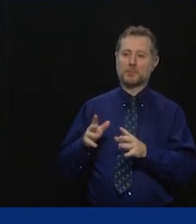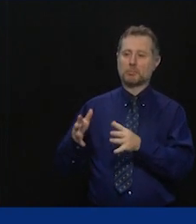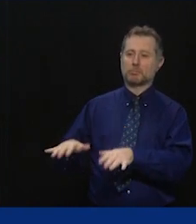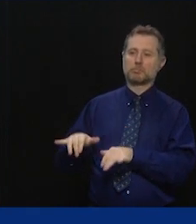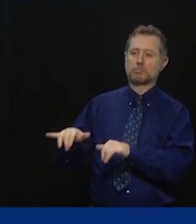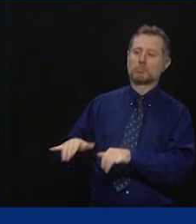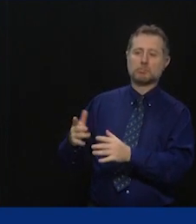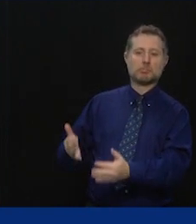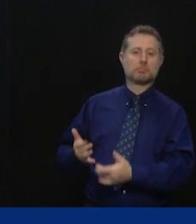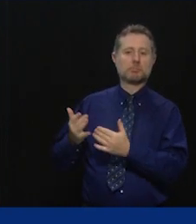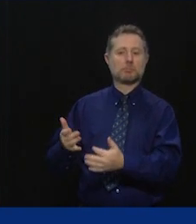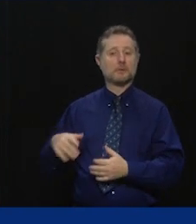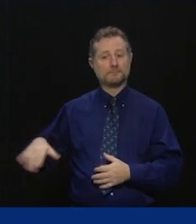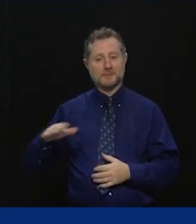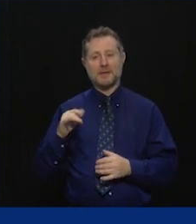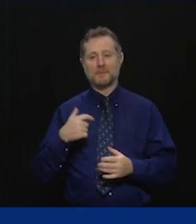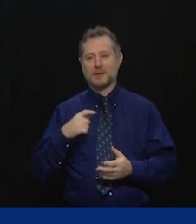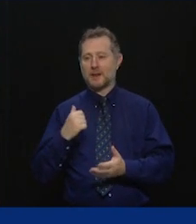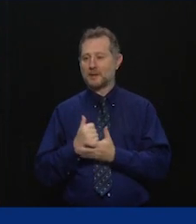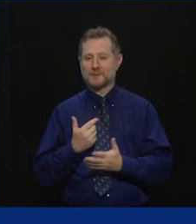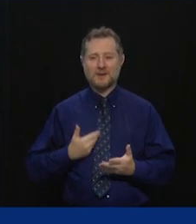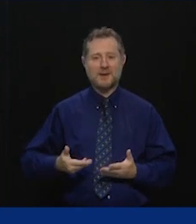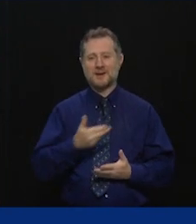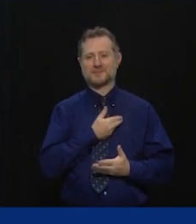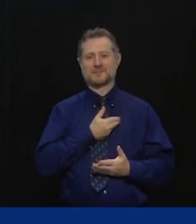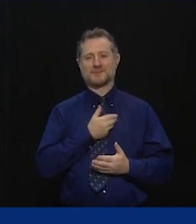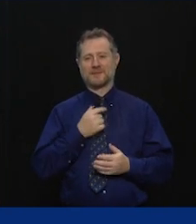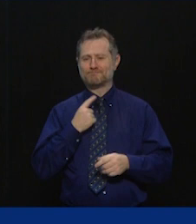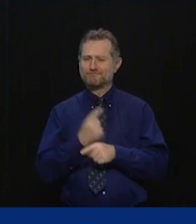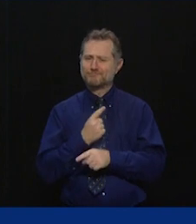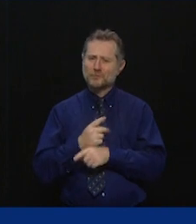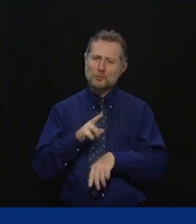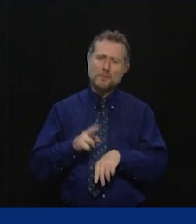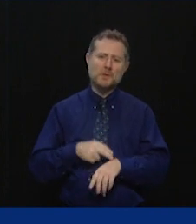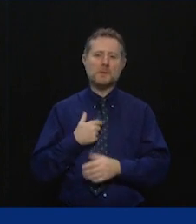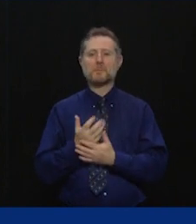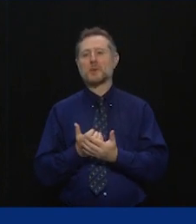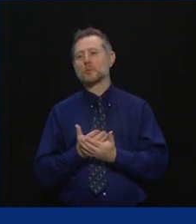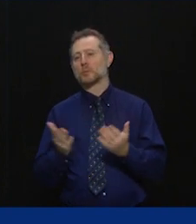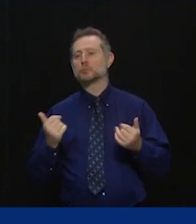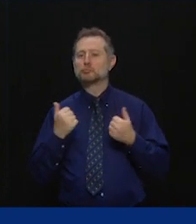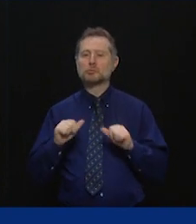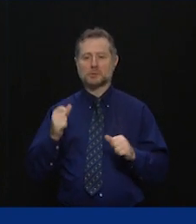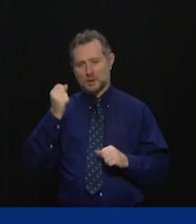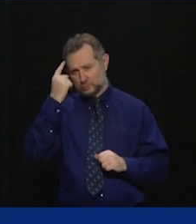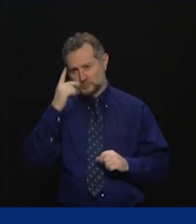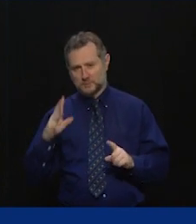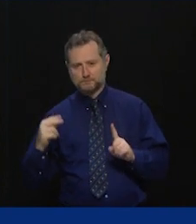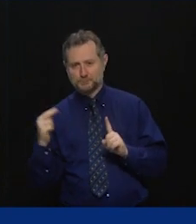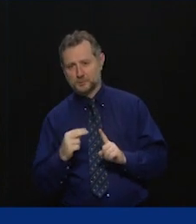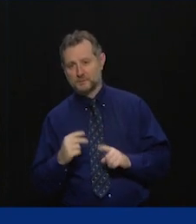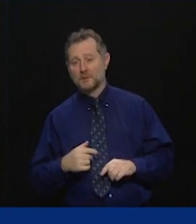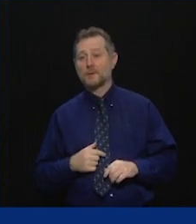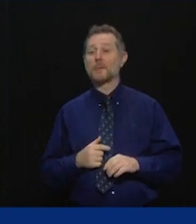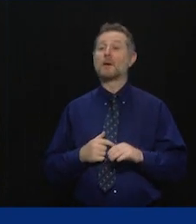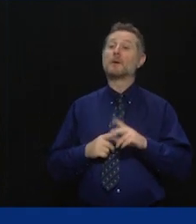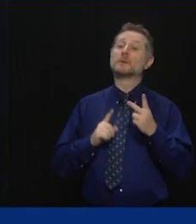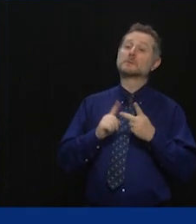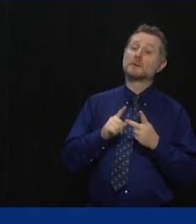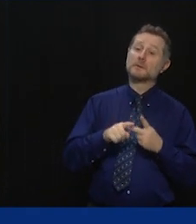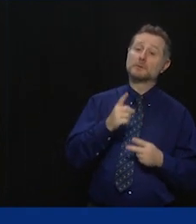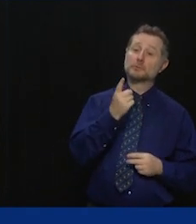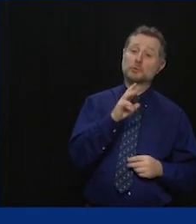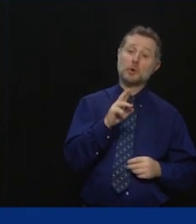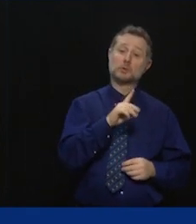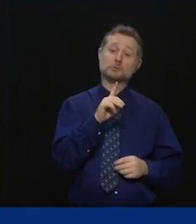us get back to normal, and I'm pleading them to see it in that perspective. With respect to Dr. Zucker, I think I made it very clear